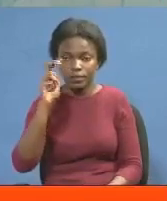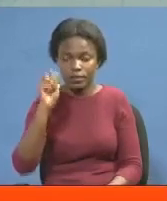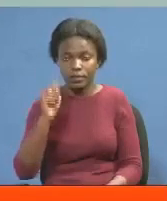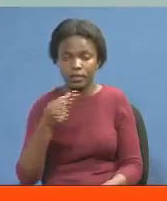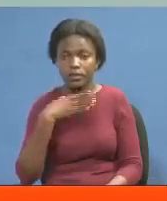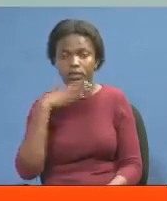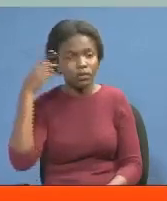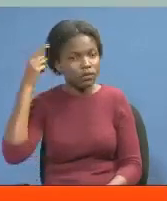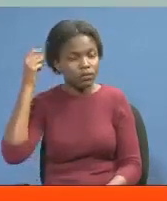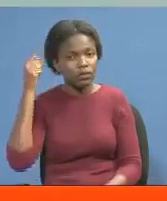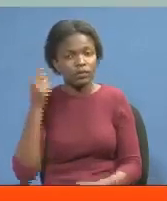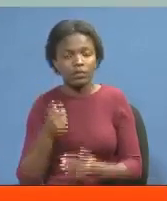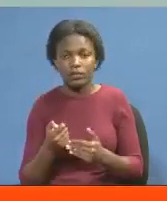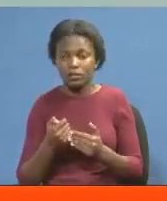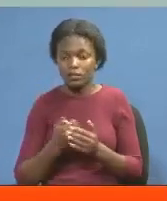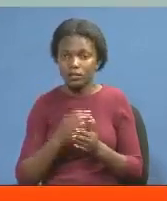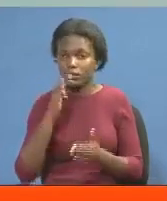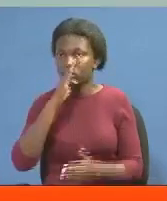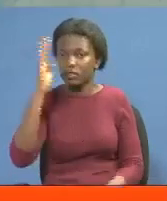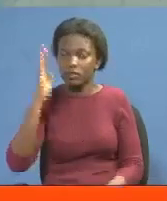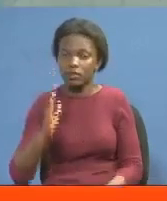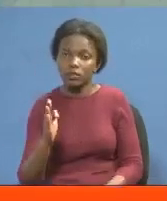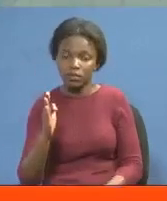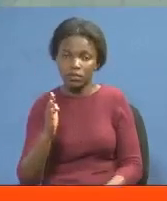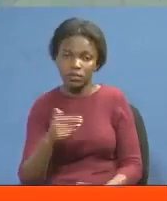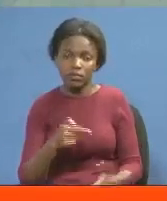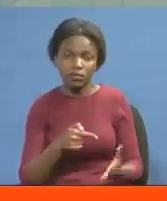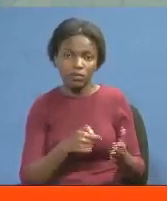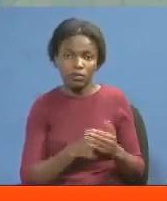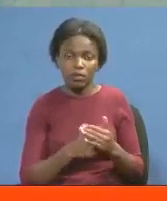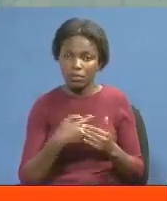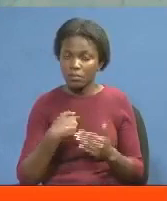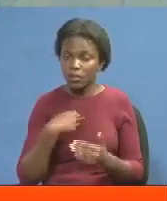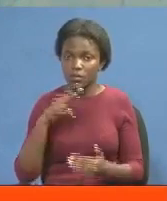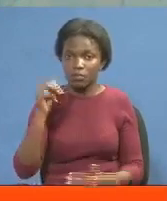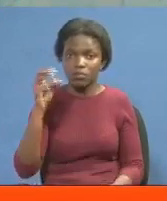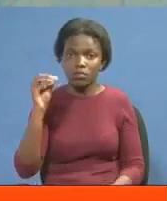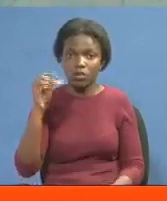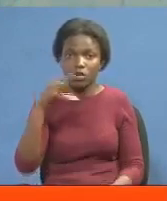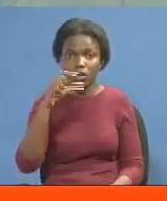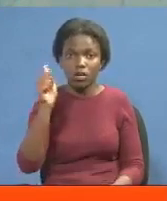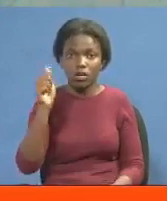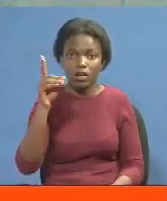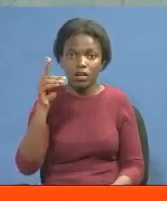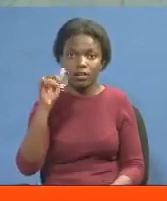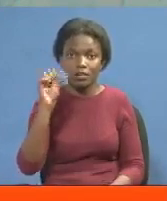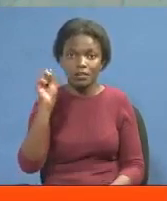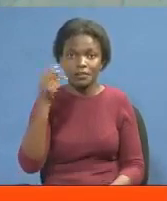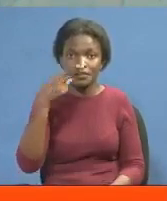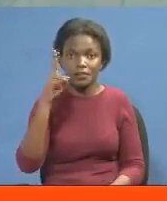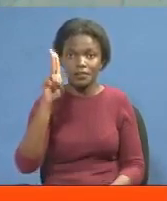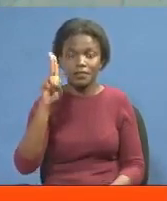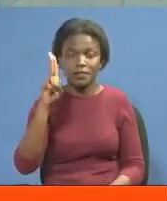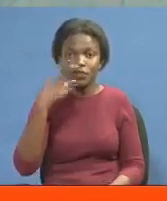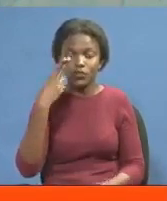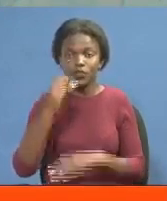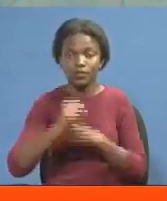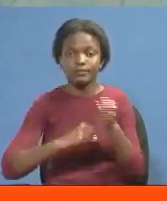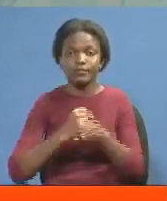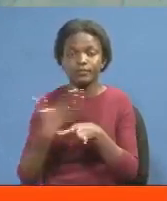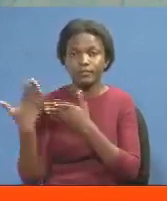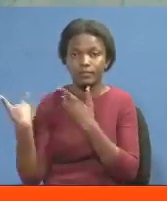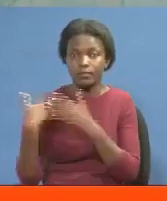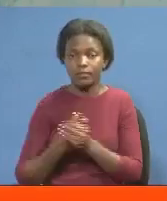never been antagonized. We've never antagonized us. I was in Mogadishu about 2 years ago. When the immigration line of the